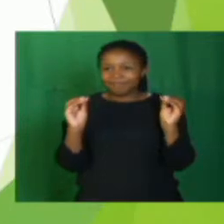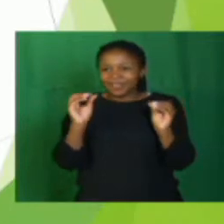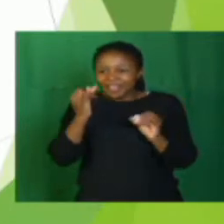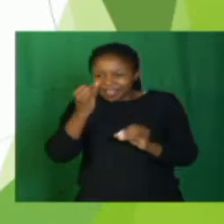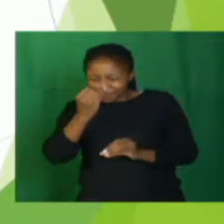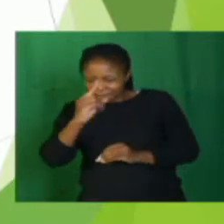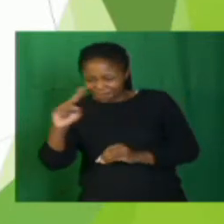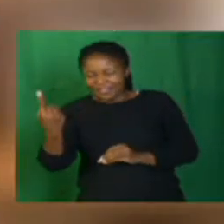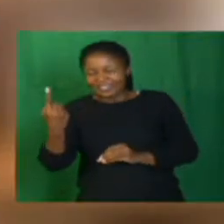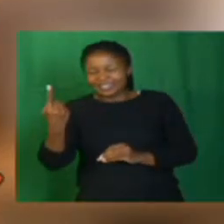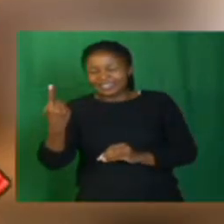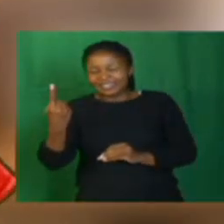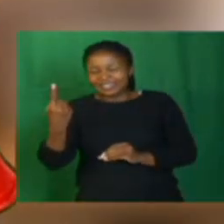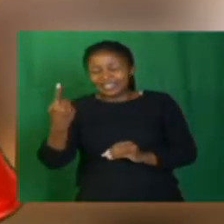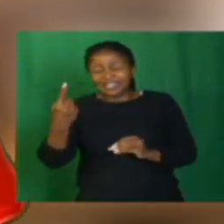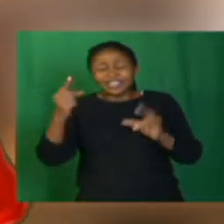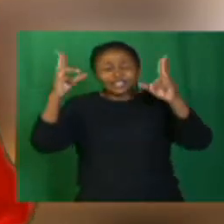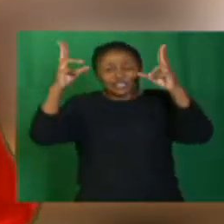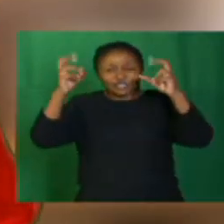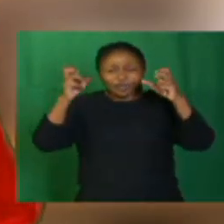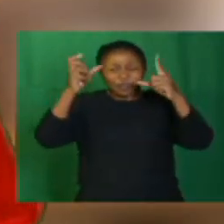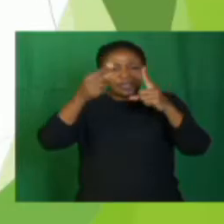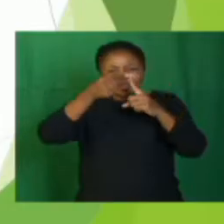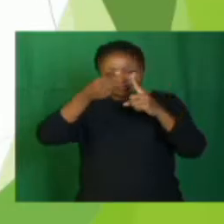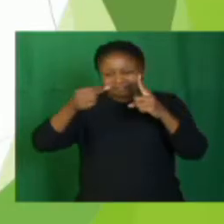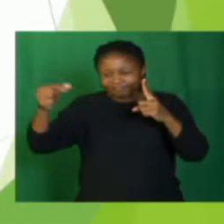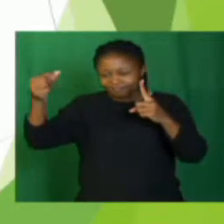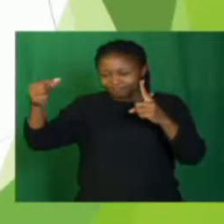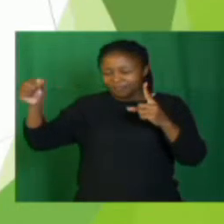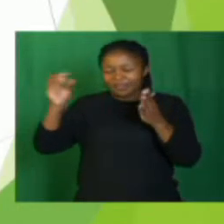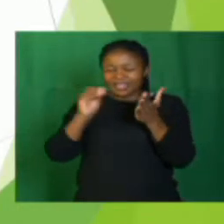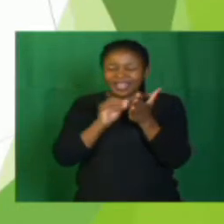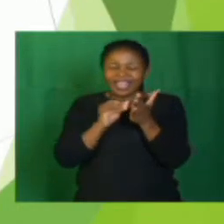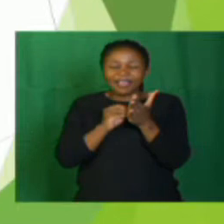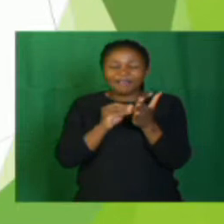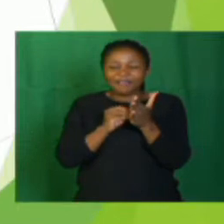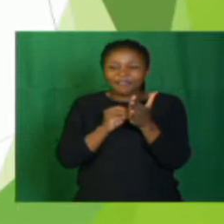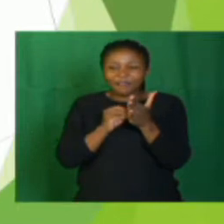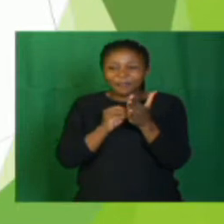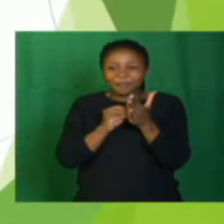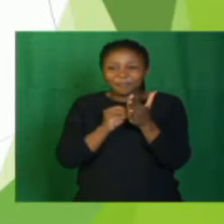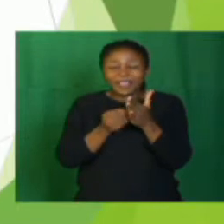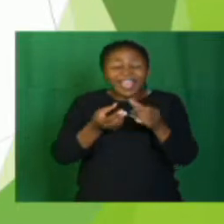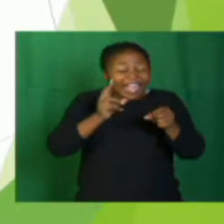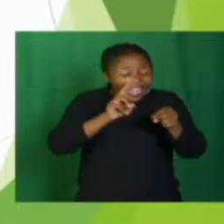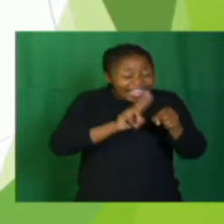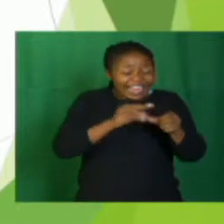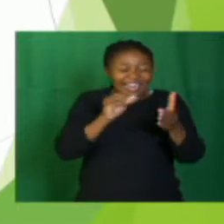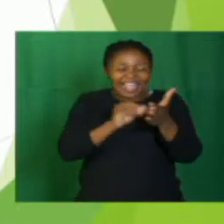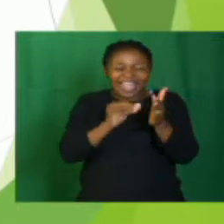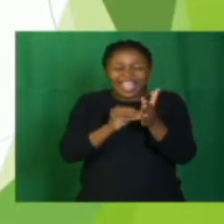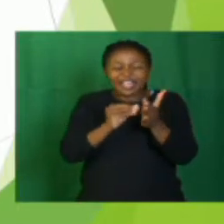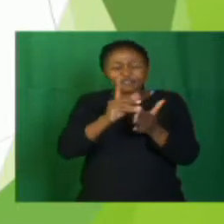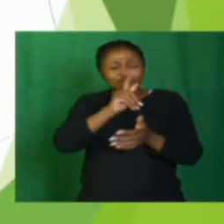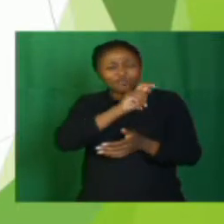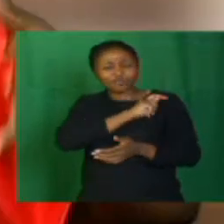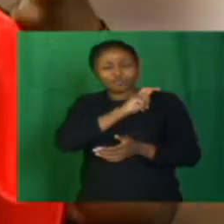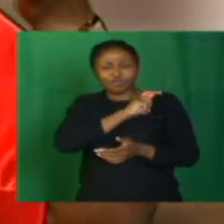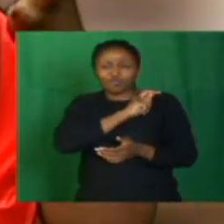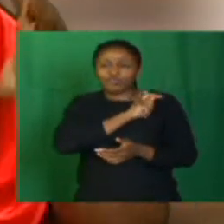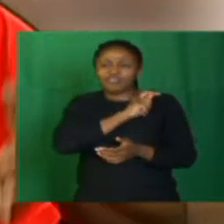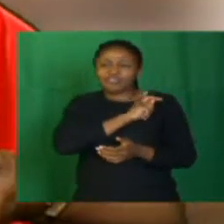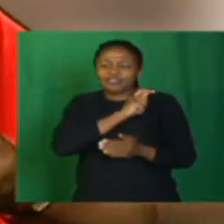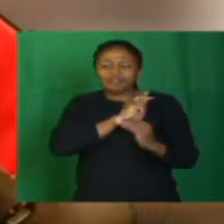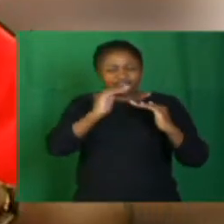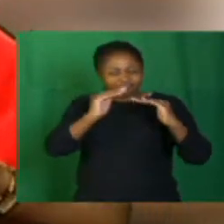each paragraph, and that paragraph is followed by the what? The relevant what? Justifications. And then, after